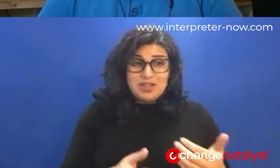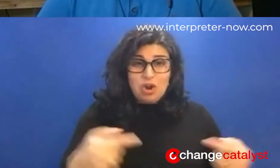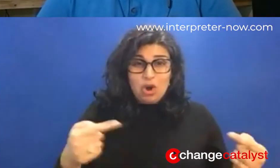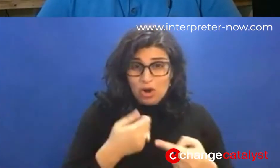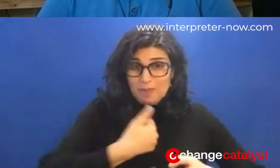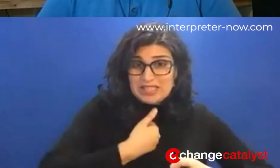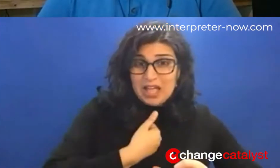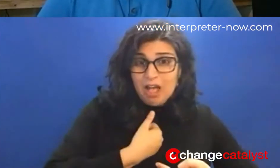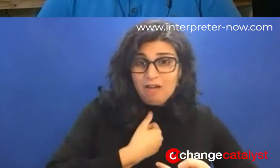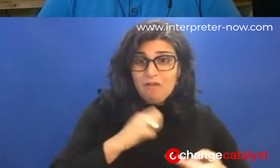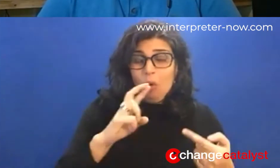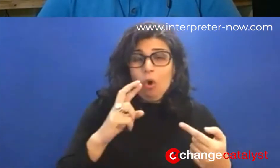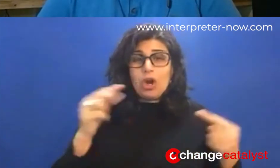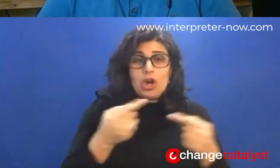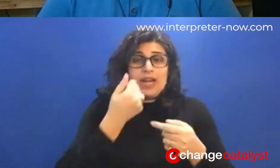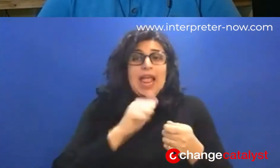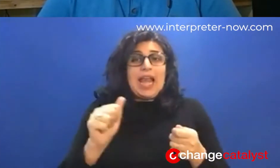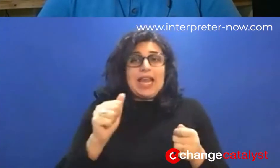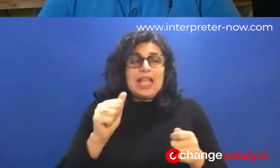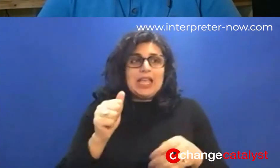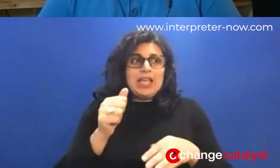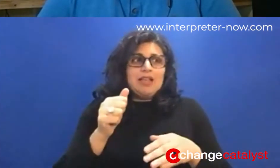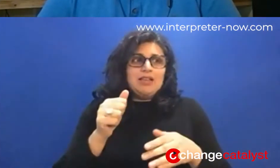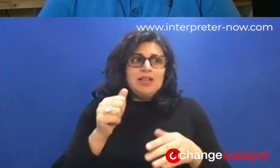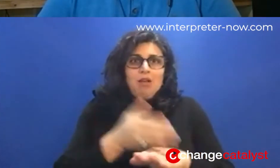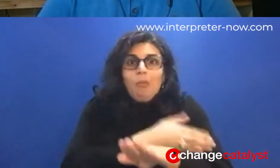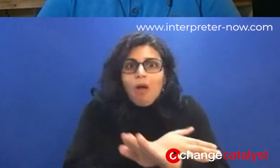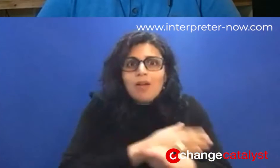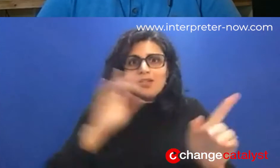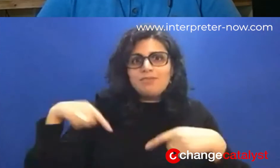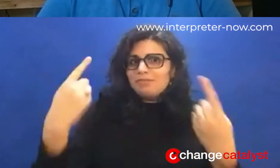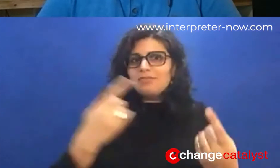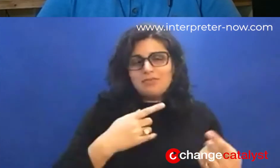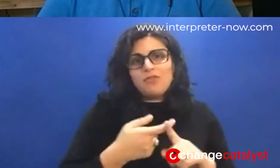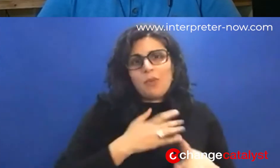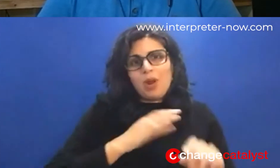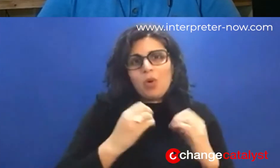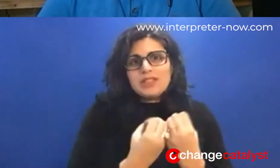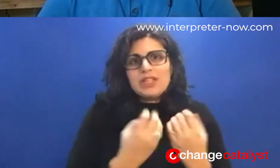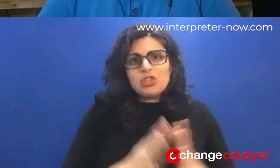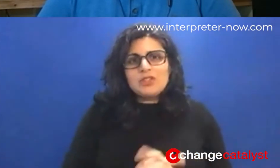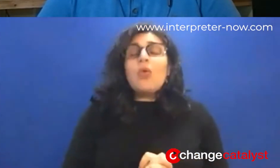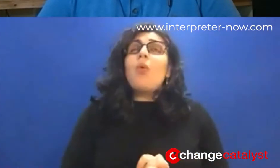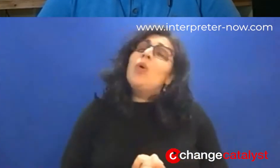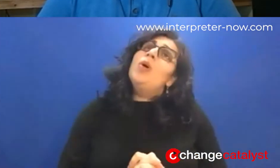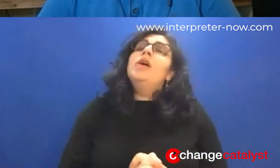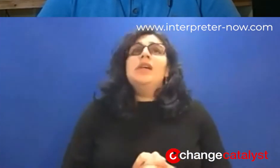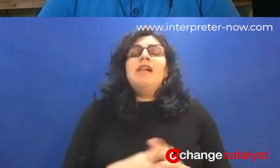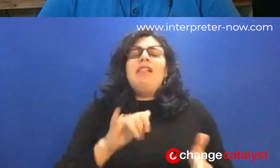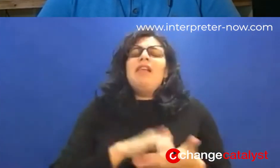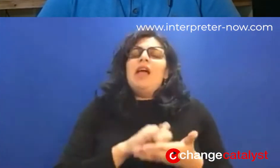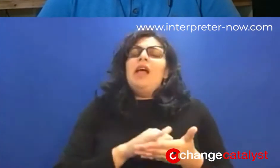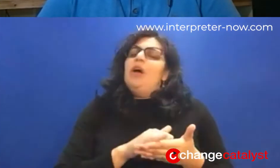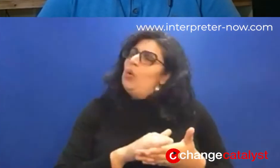damaging any progress that my organization was making. So that's what came up for me. It was